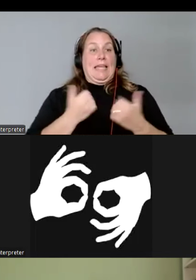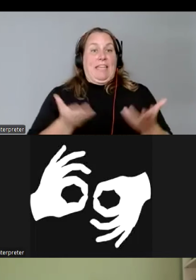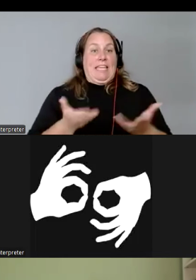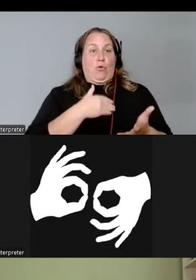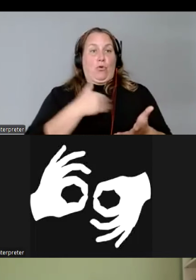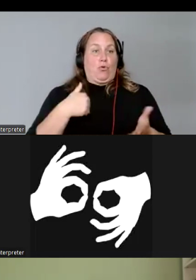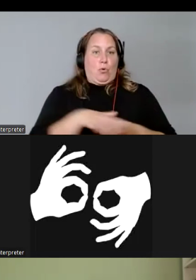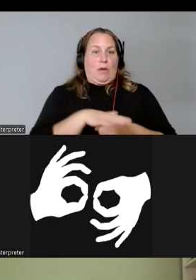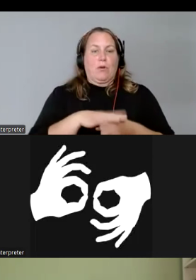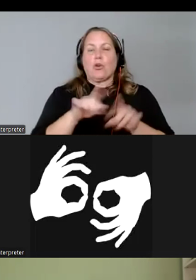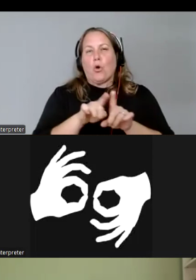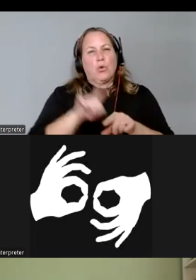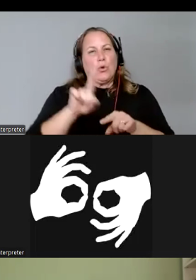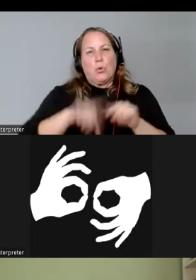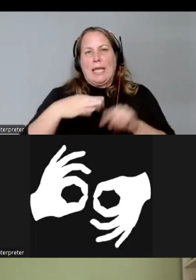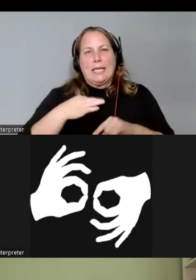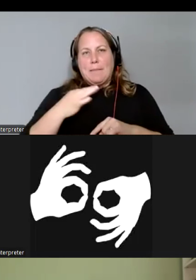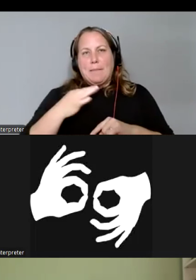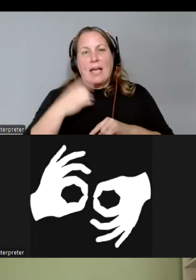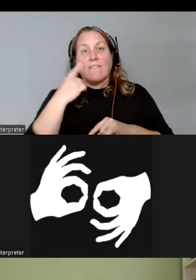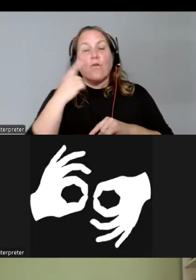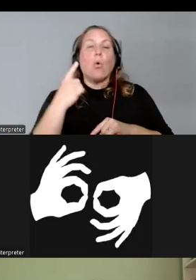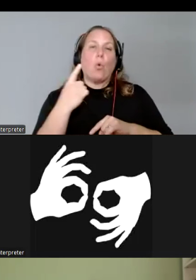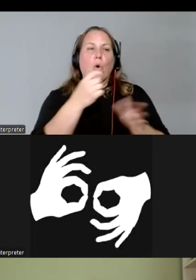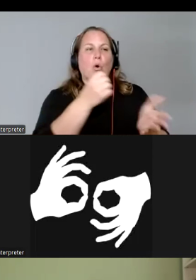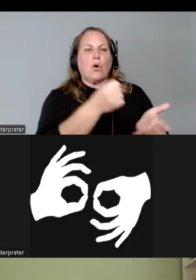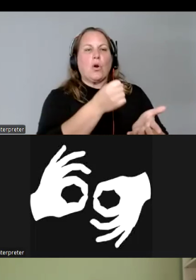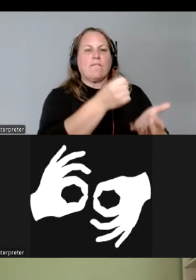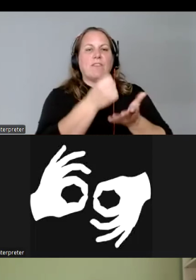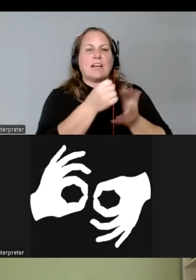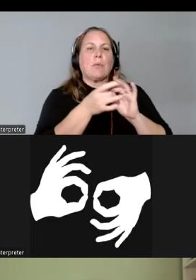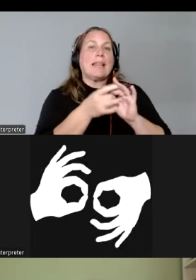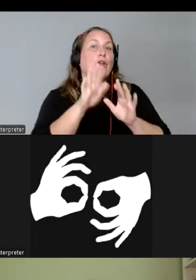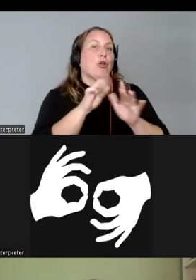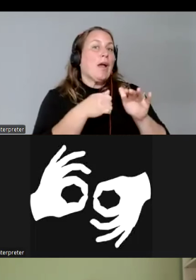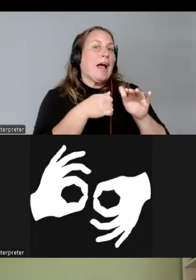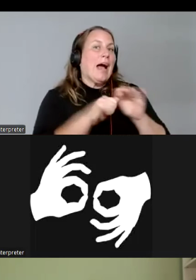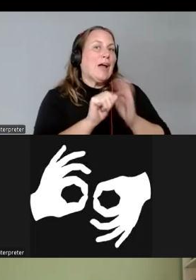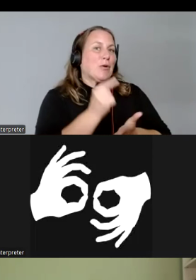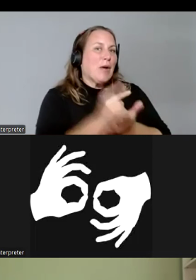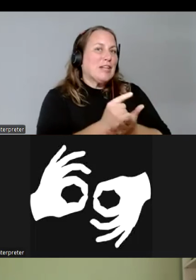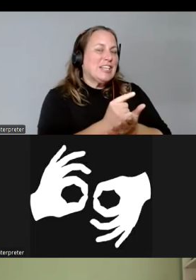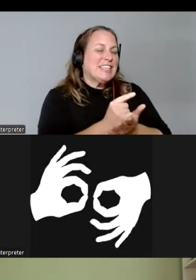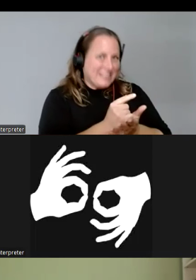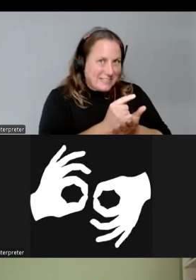fund something that's directly related to your undergraduate or graduate studies. Next slide,